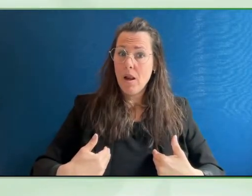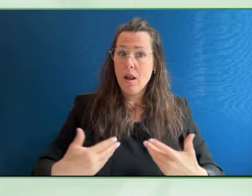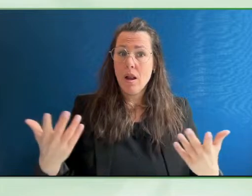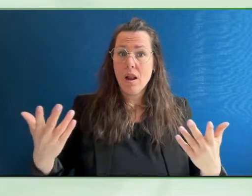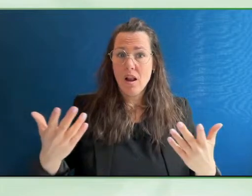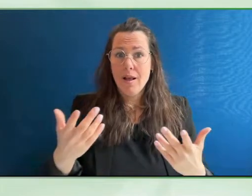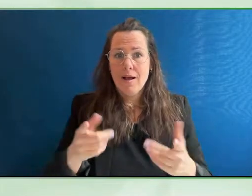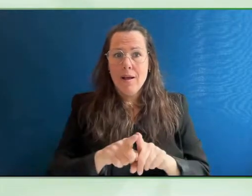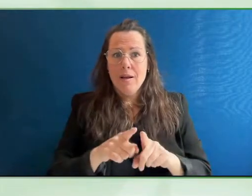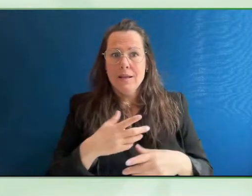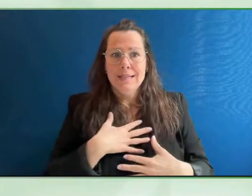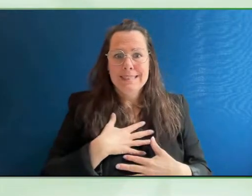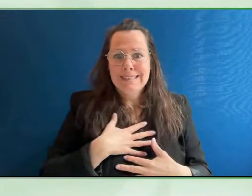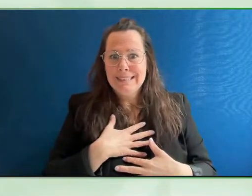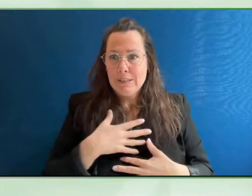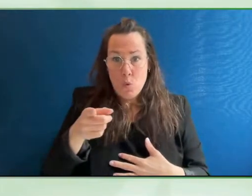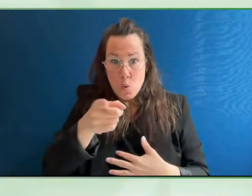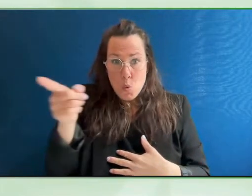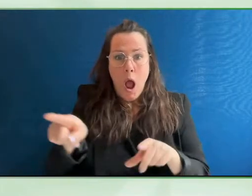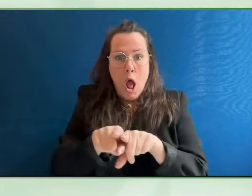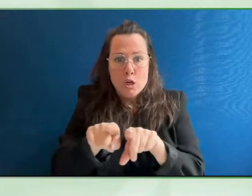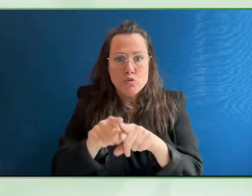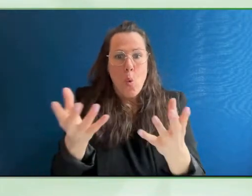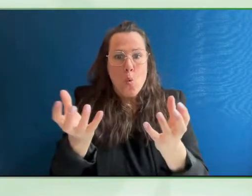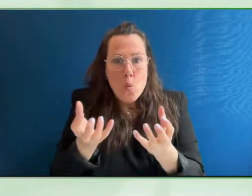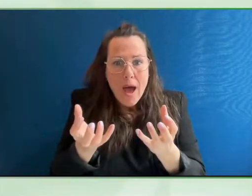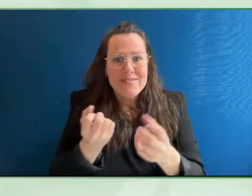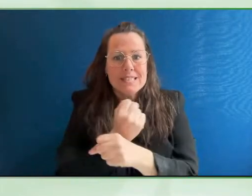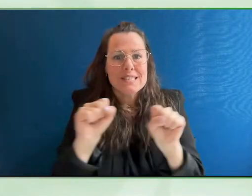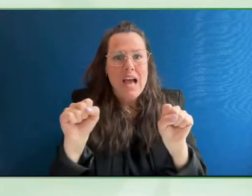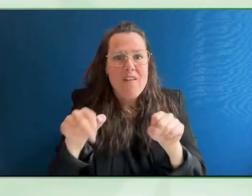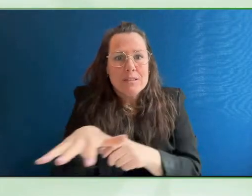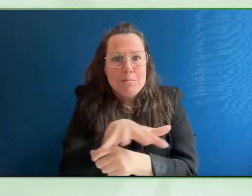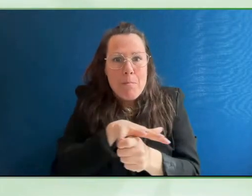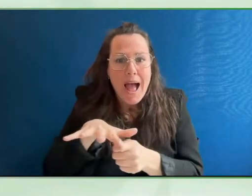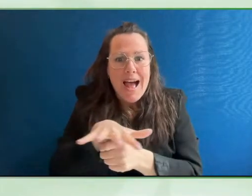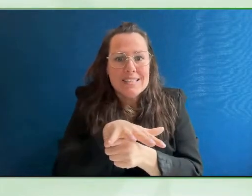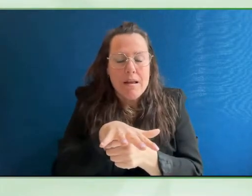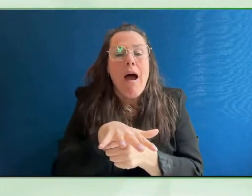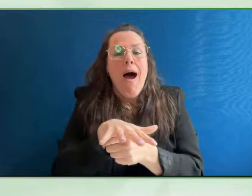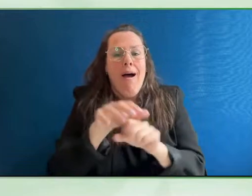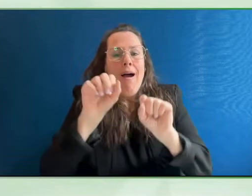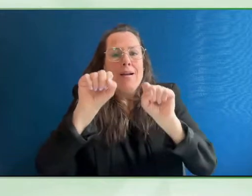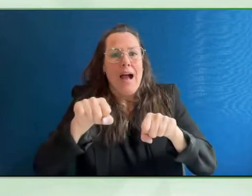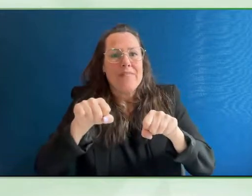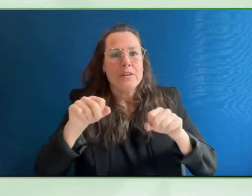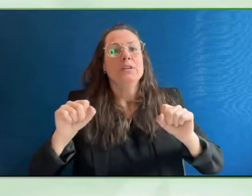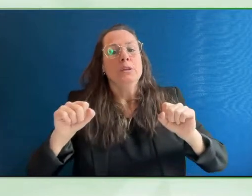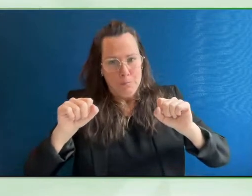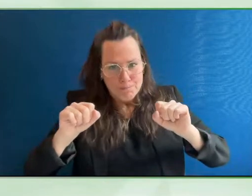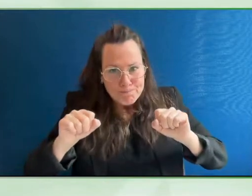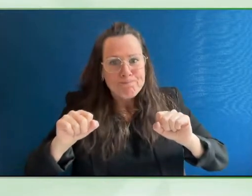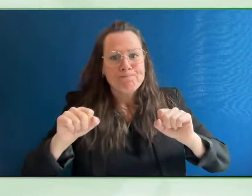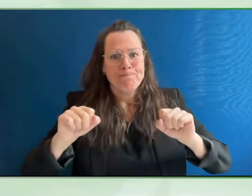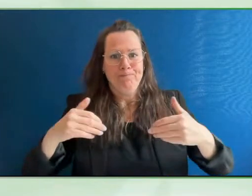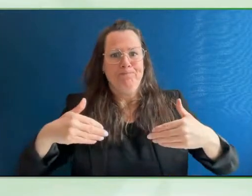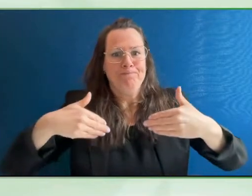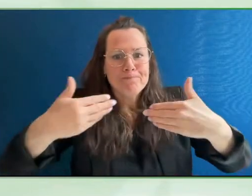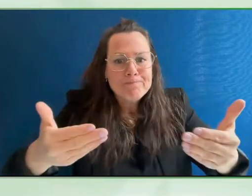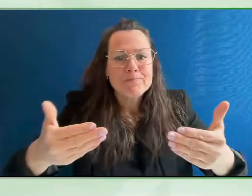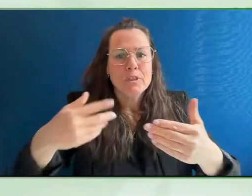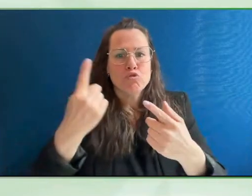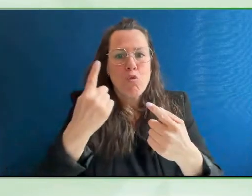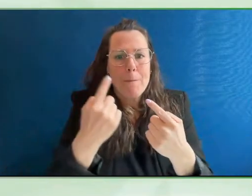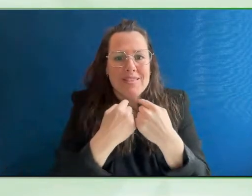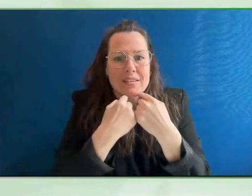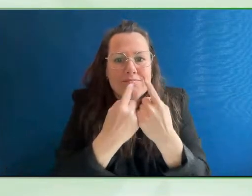processing, all of a sudden all these things fell into place. But because inside Google we have an environment where we